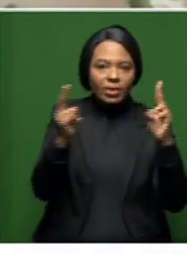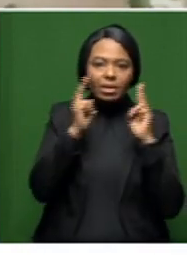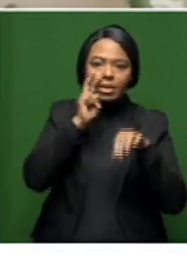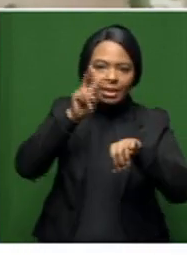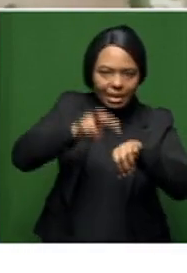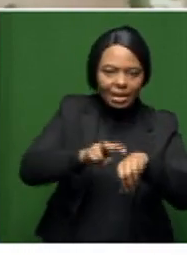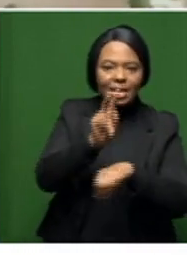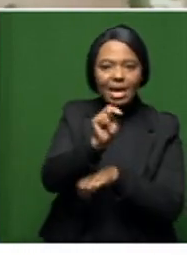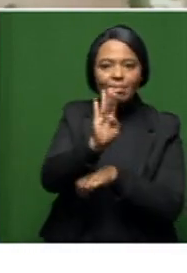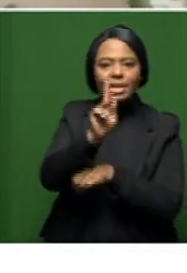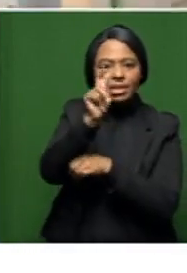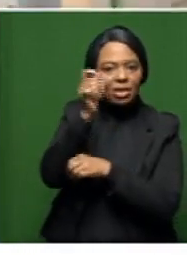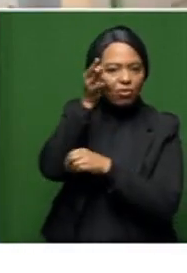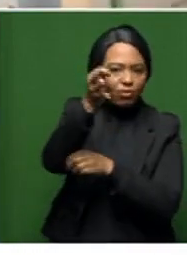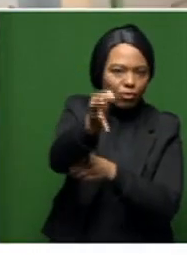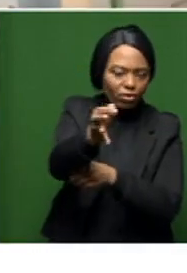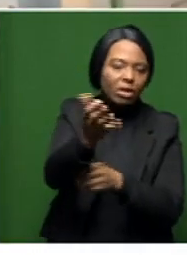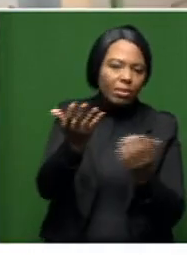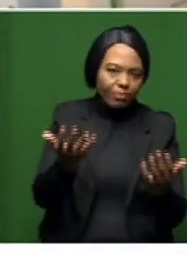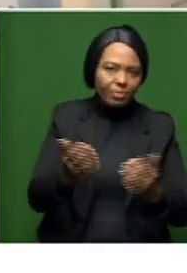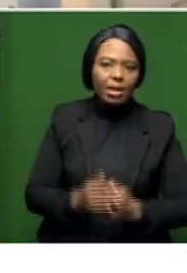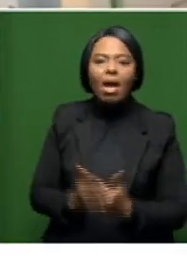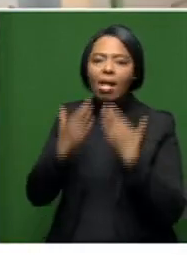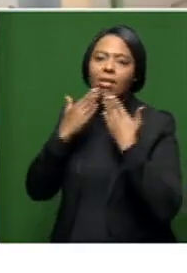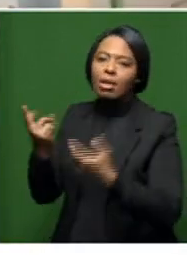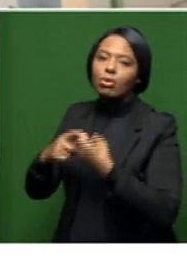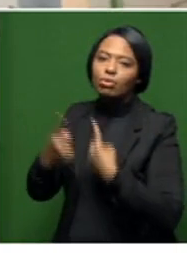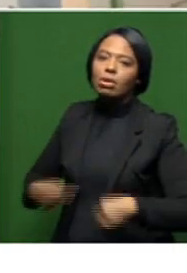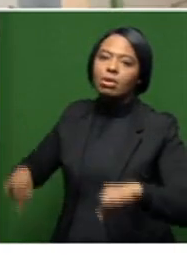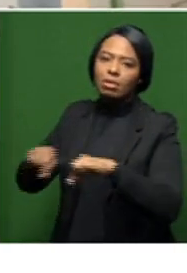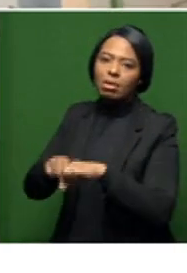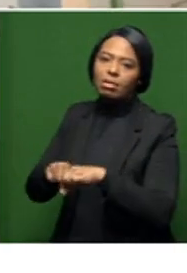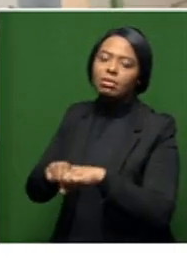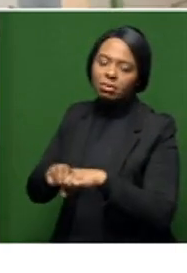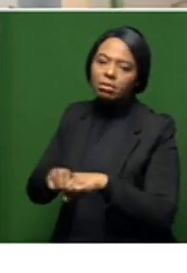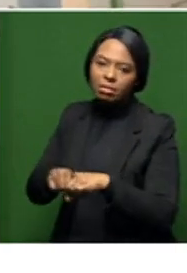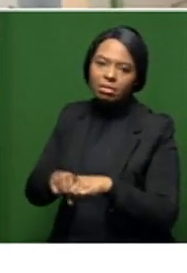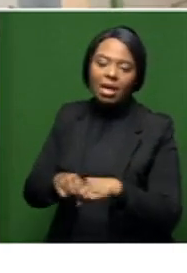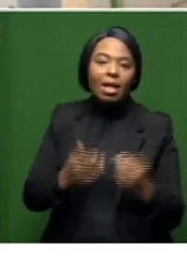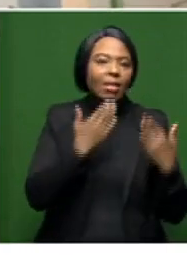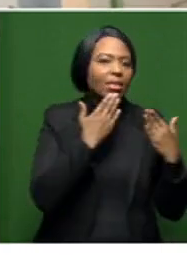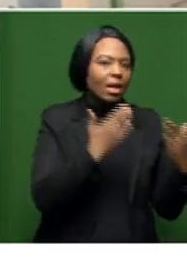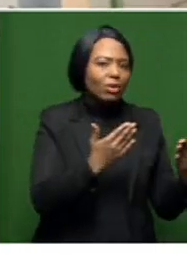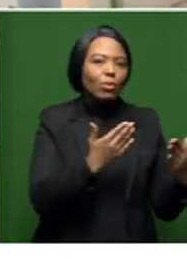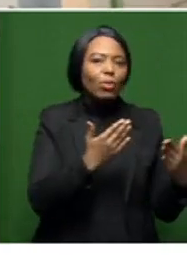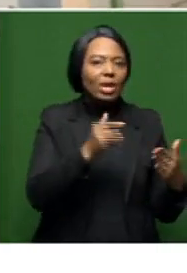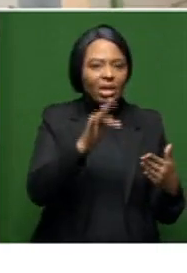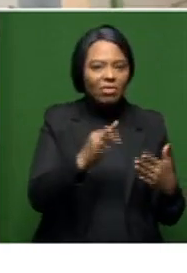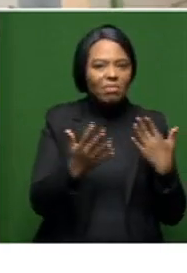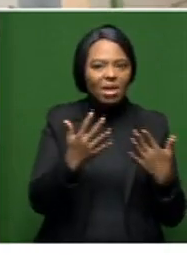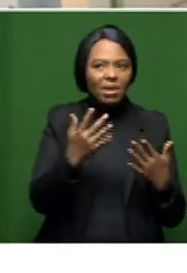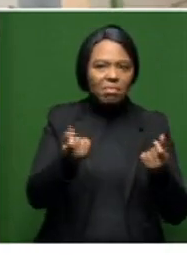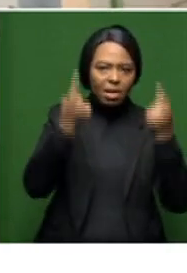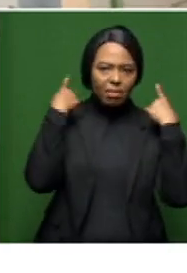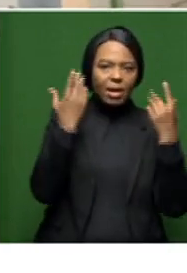future. Okay, Christopher, great chatting to you. Thank you so much for joining us. Fantastic. Yeah, and thank you very much. If you're struggling and want to reach out to us, you